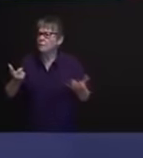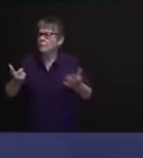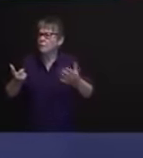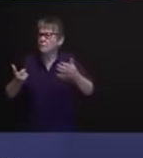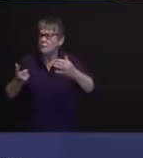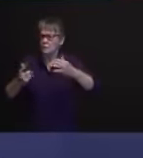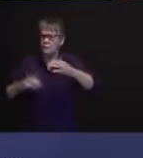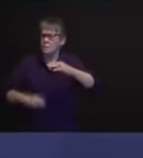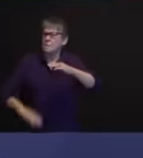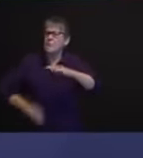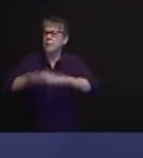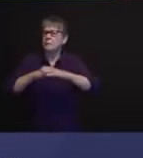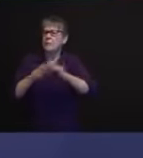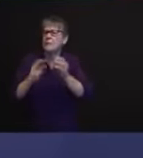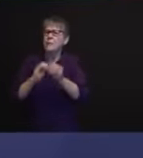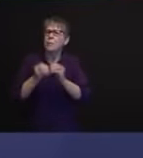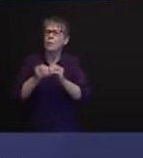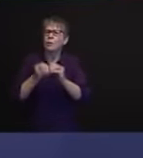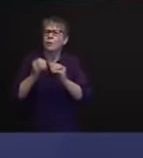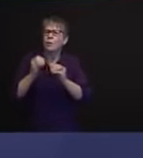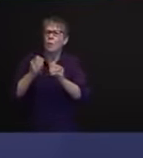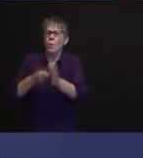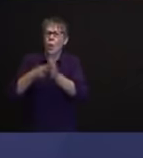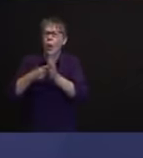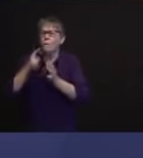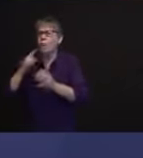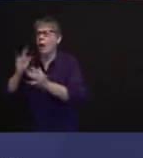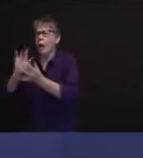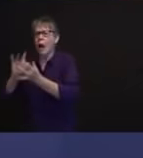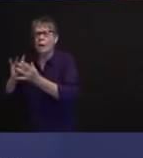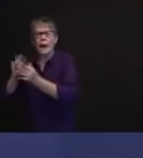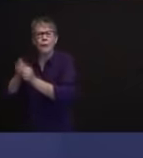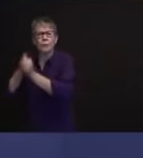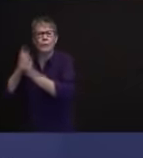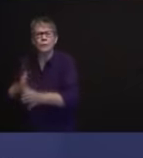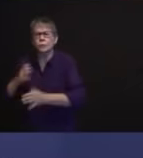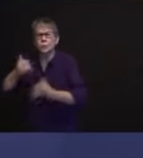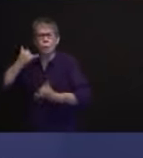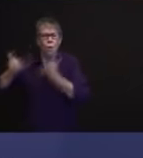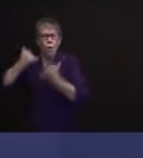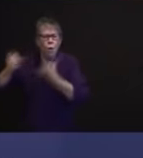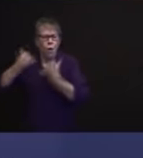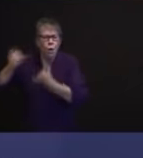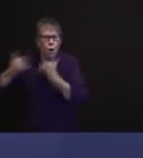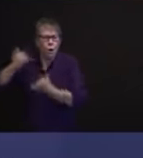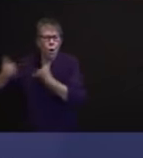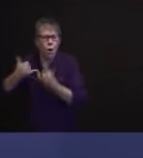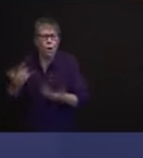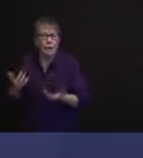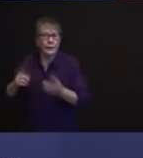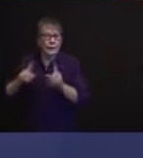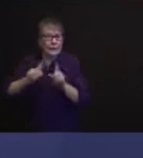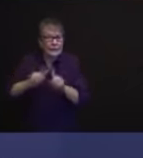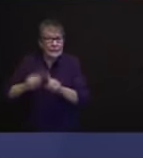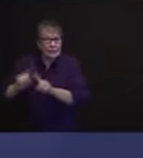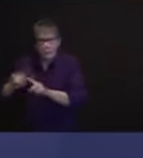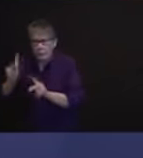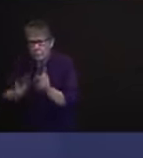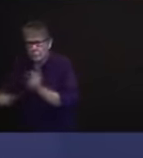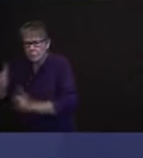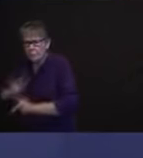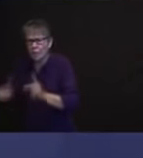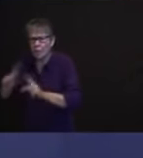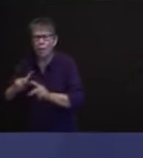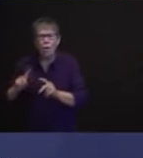Per contact tracer or overall for contact tracing? Obviously, Per tracer, I think. I don't have an exact number